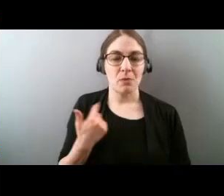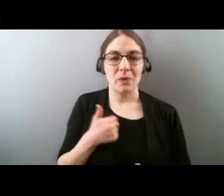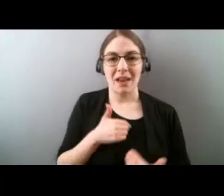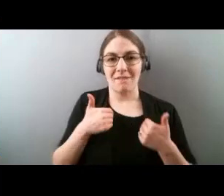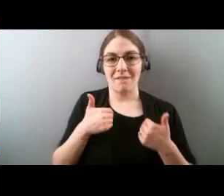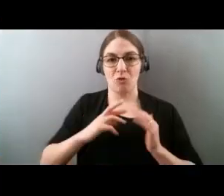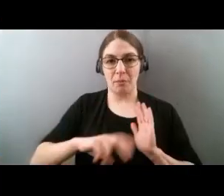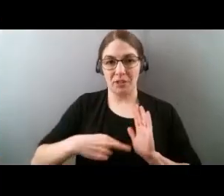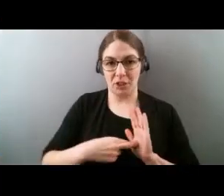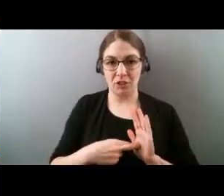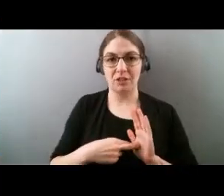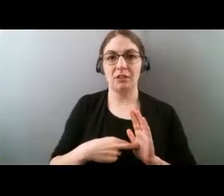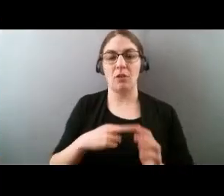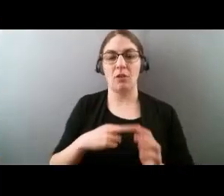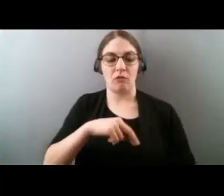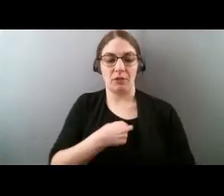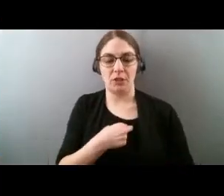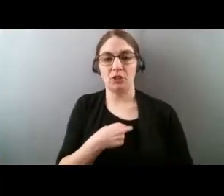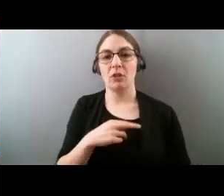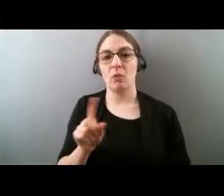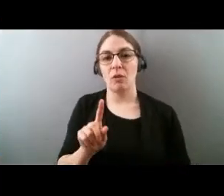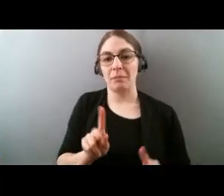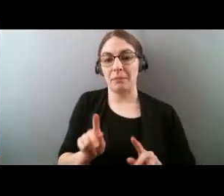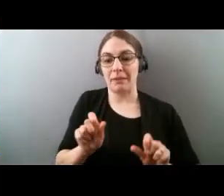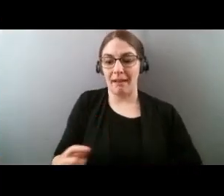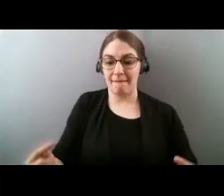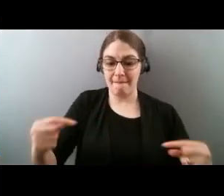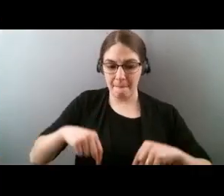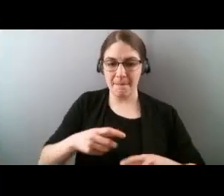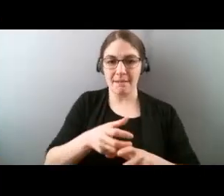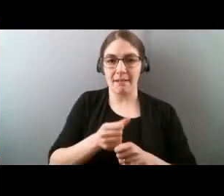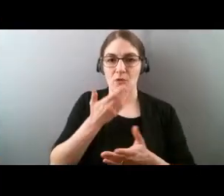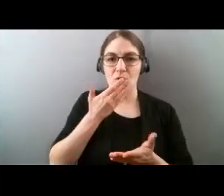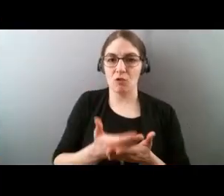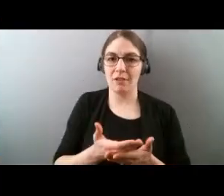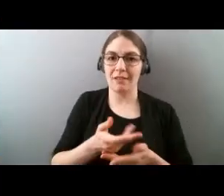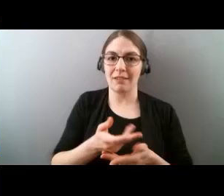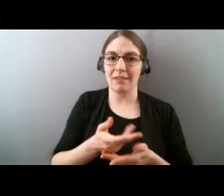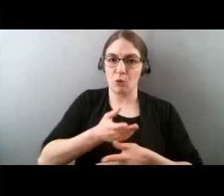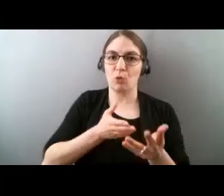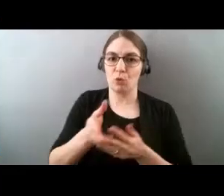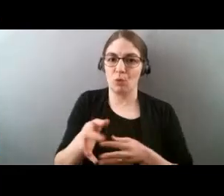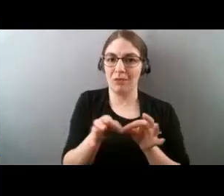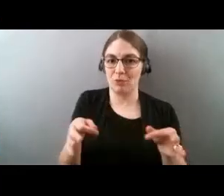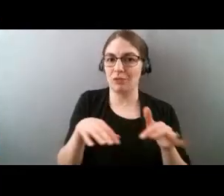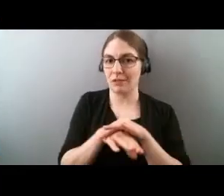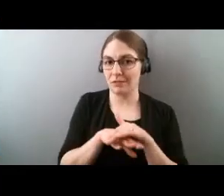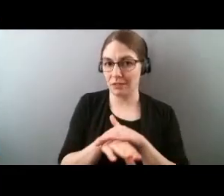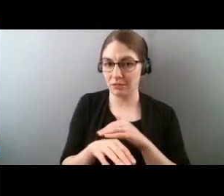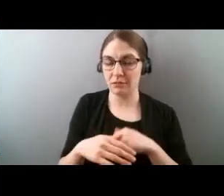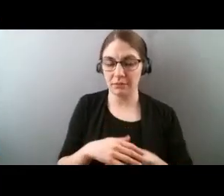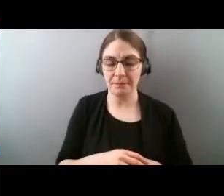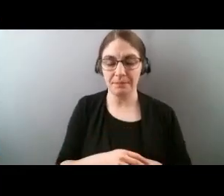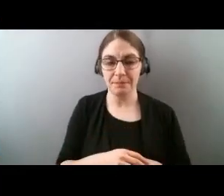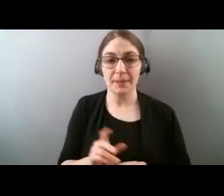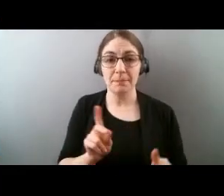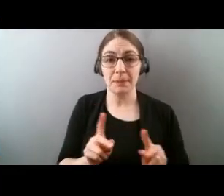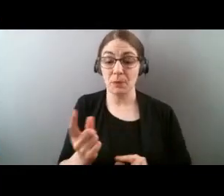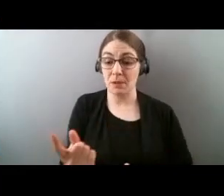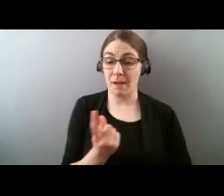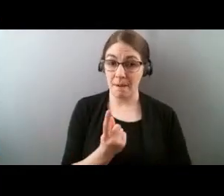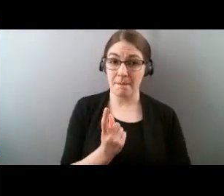place where people can come and get good care through language access. Folks come to our